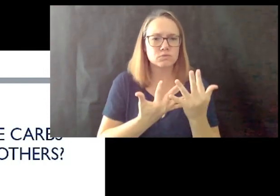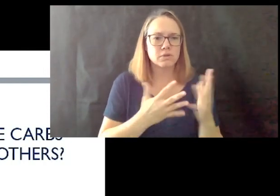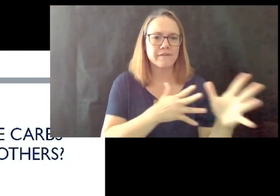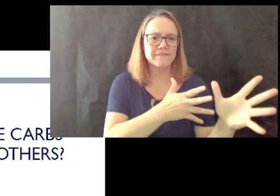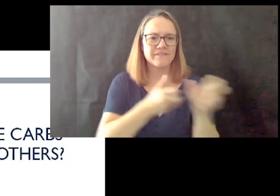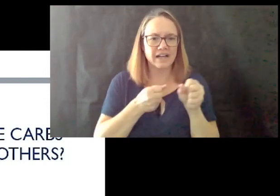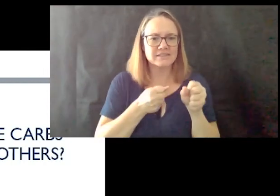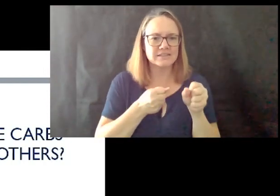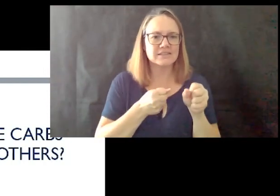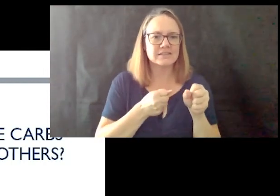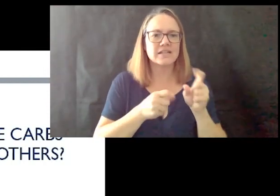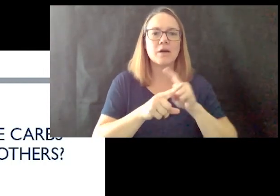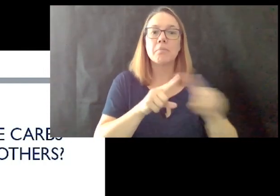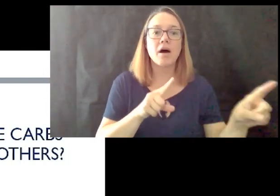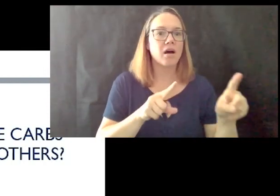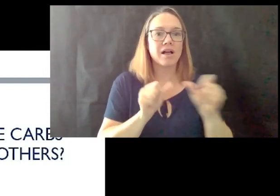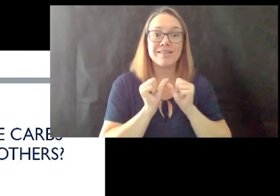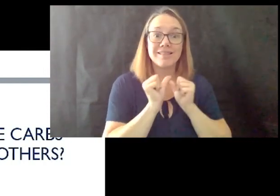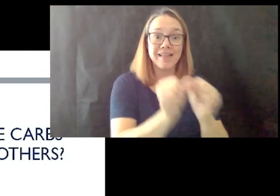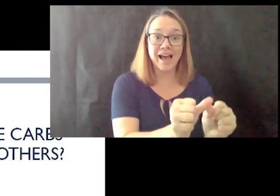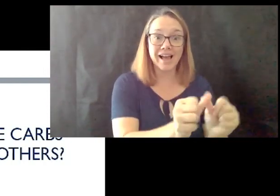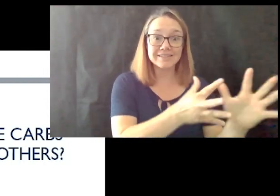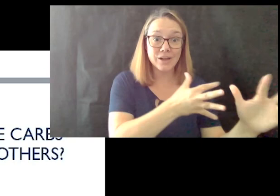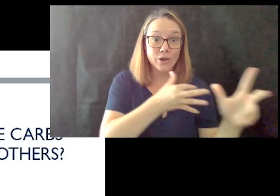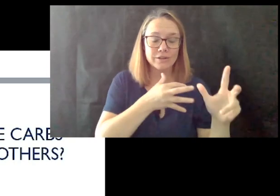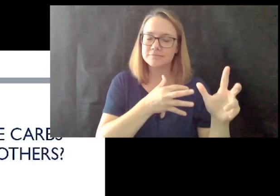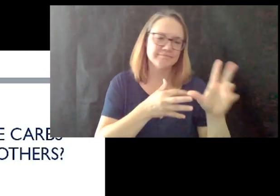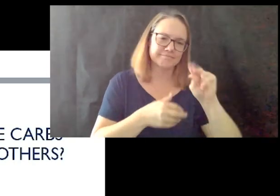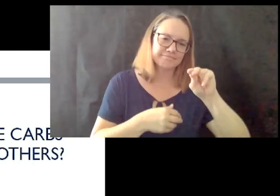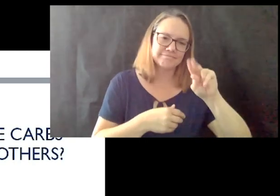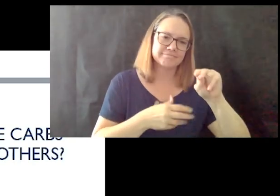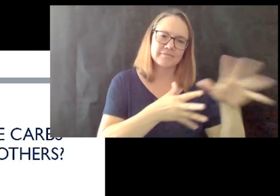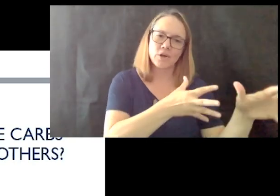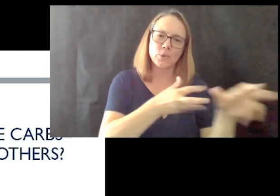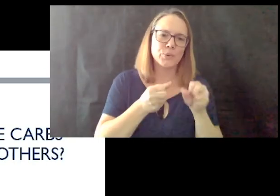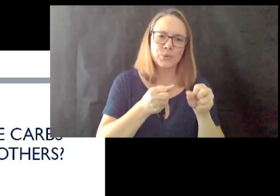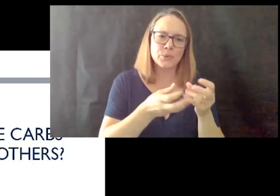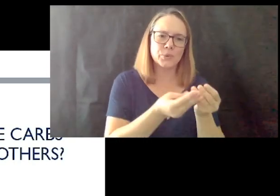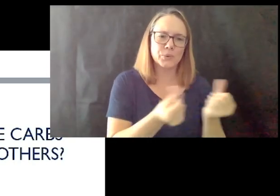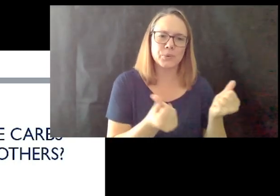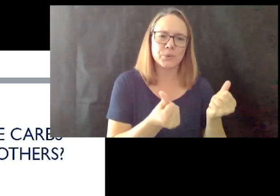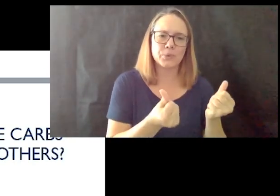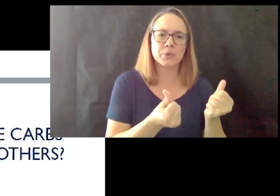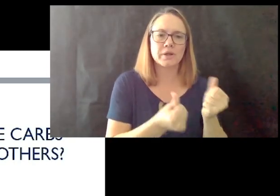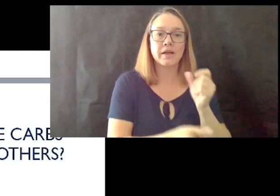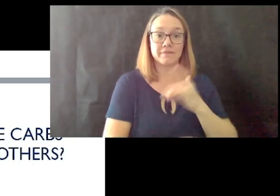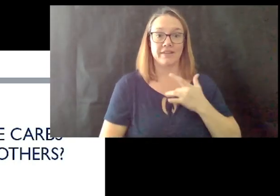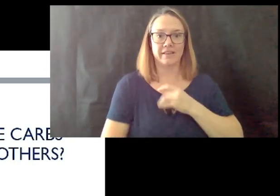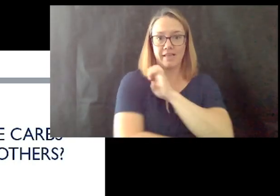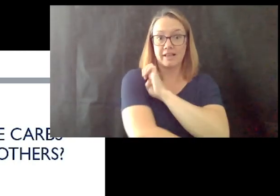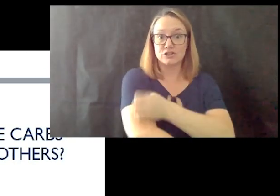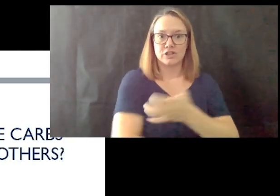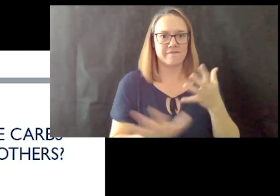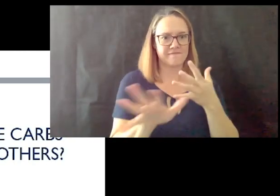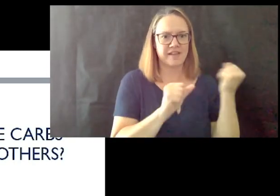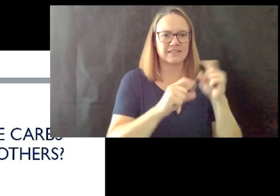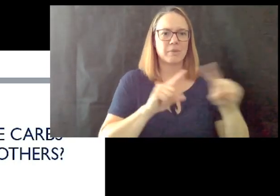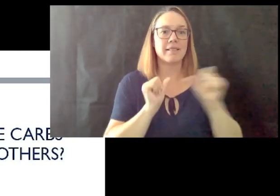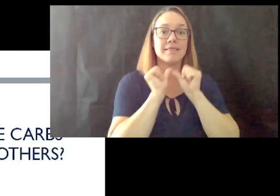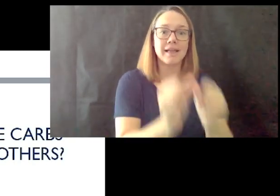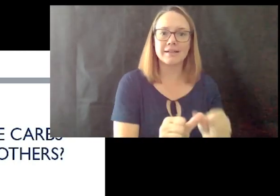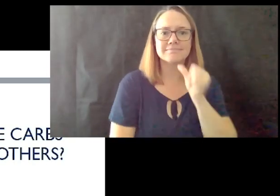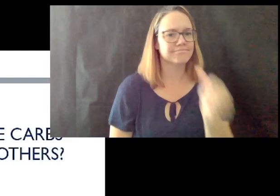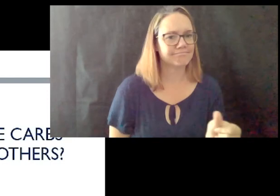fast onset, but you know, the fire doesn't last too long. So you'll feel the energy quick, but it's not going to last you very much during the